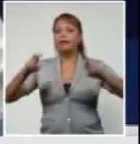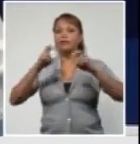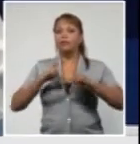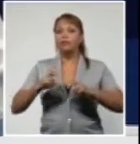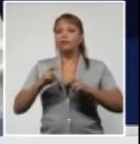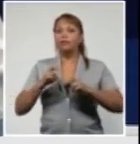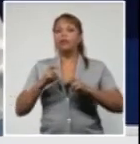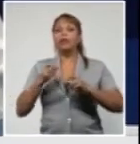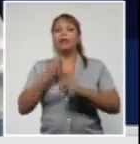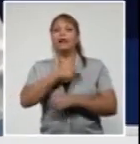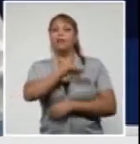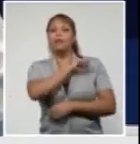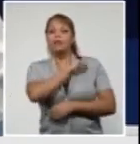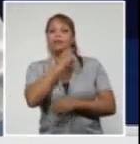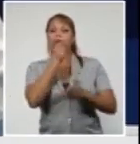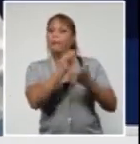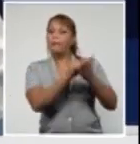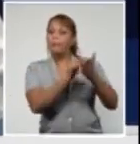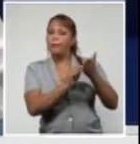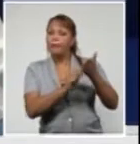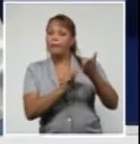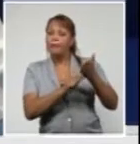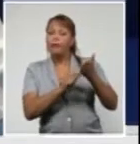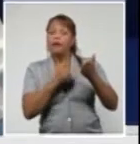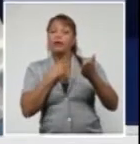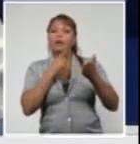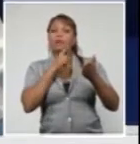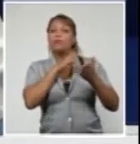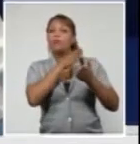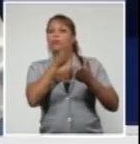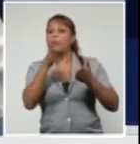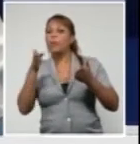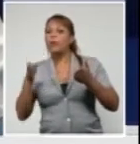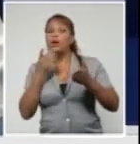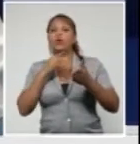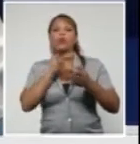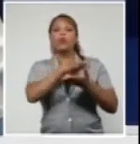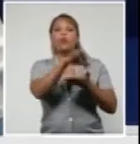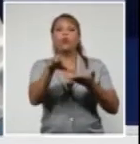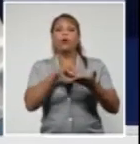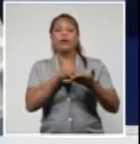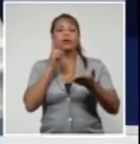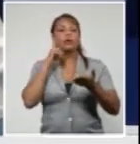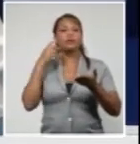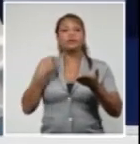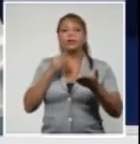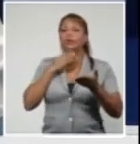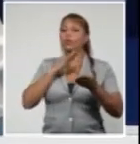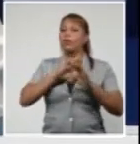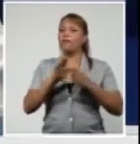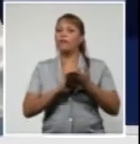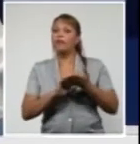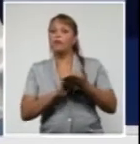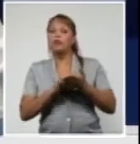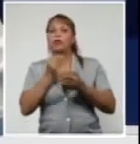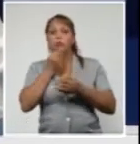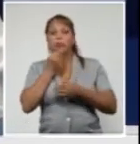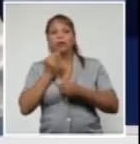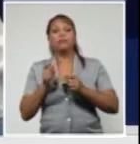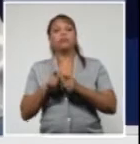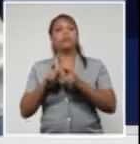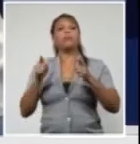one case diagnosed yesterday. This means that the source of infection in